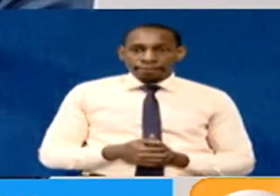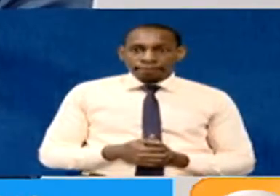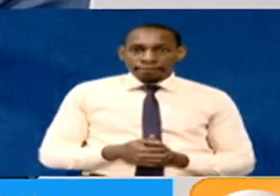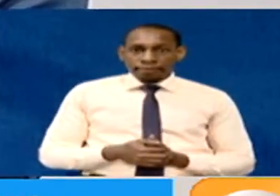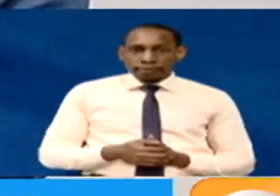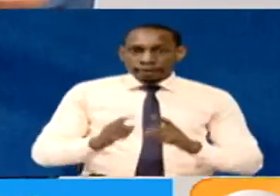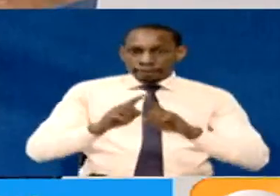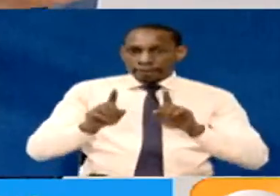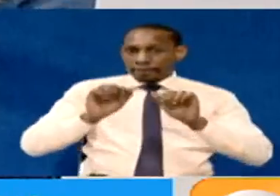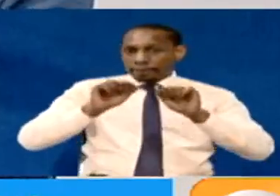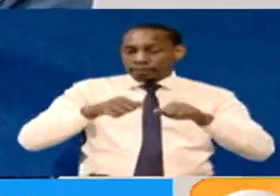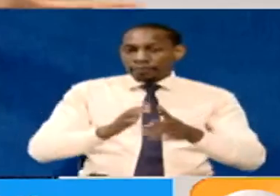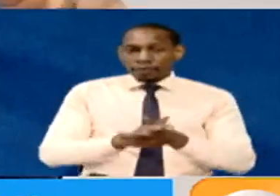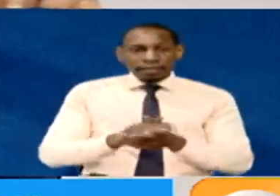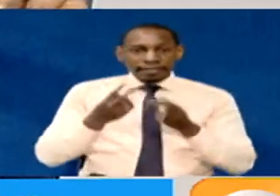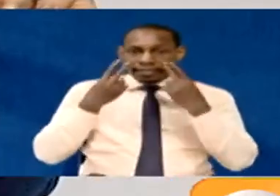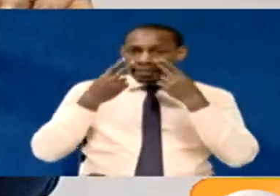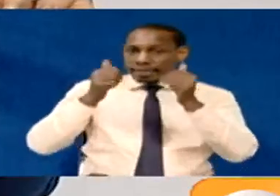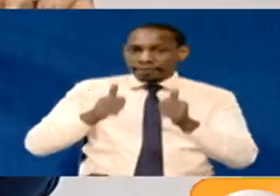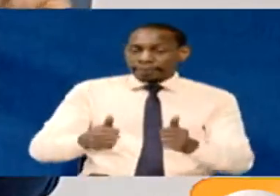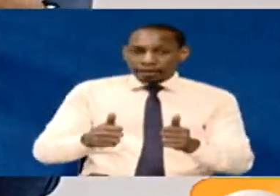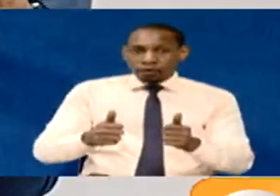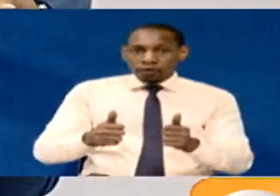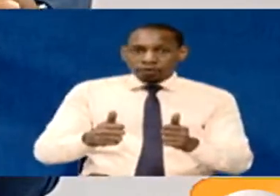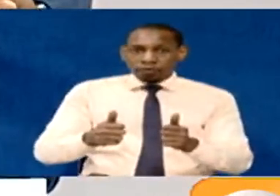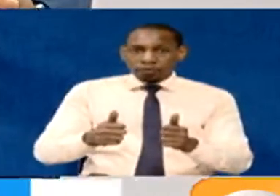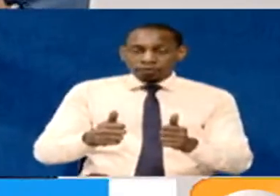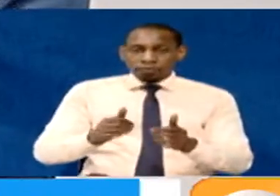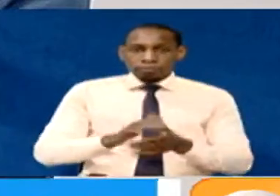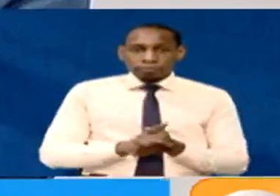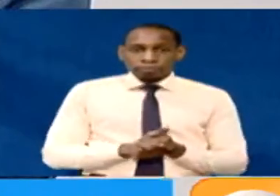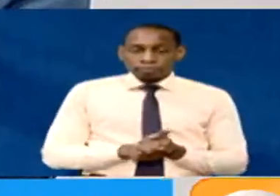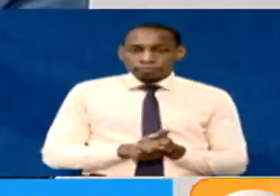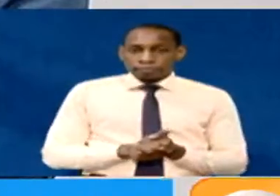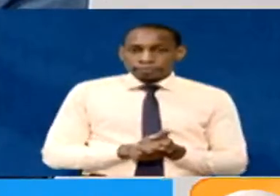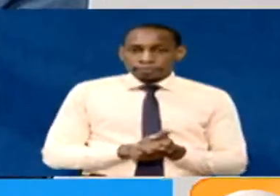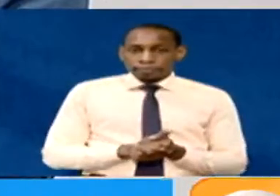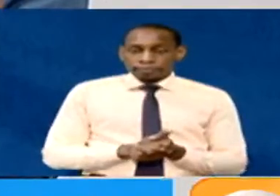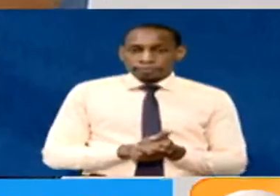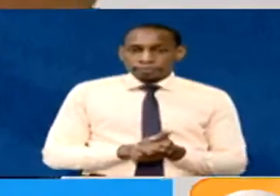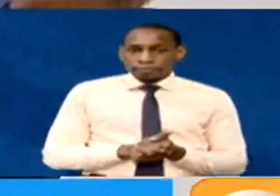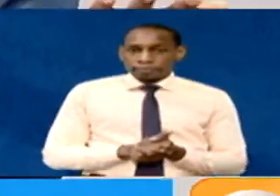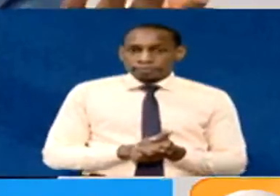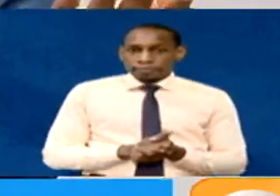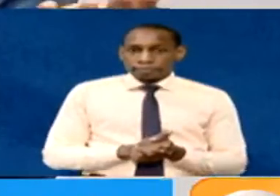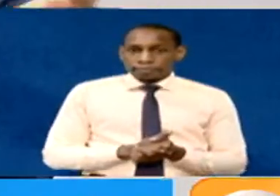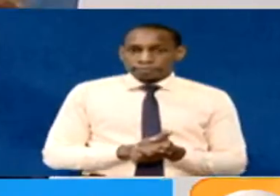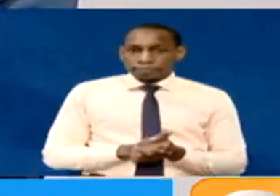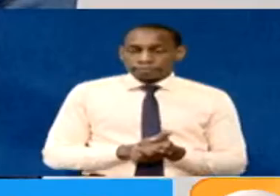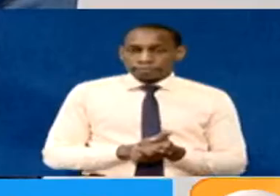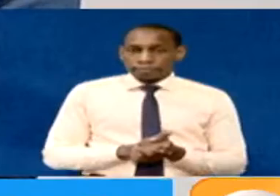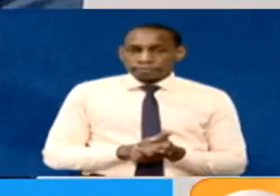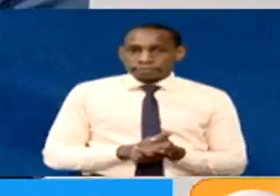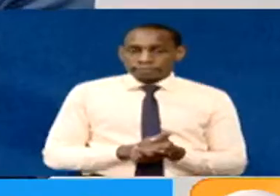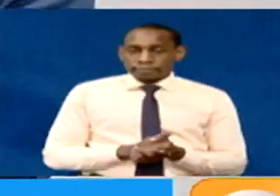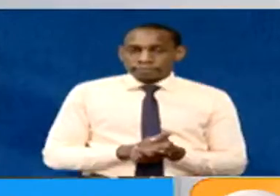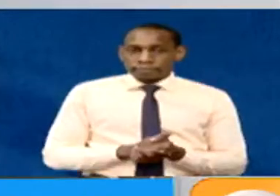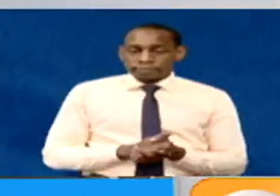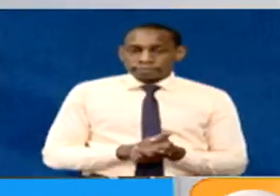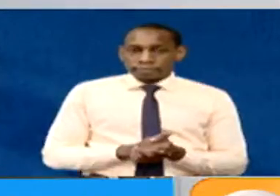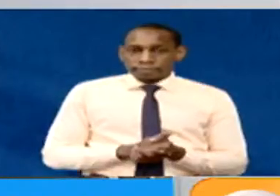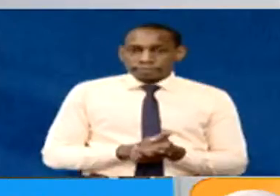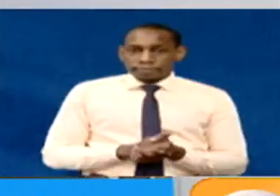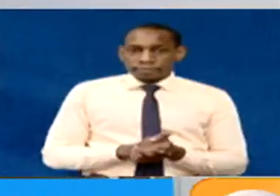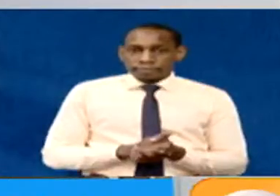But at least they would say, like, we haven't seen that ball that you guys are talking about. I would have expected that, like, where was it thrown? There's no strictly way to...